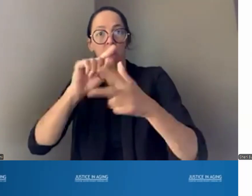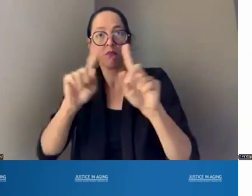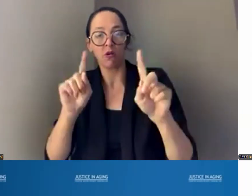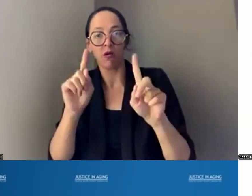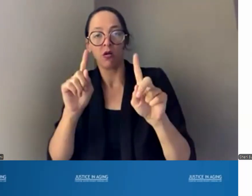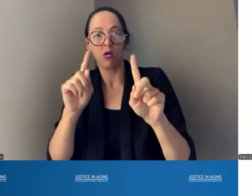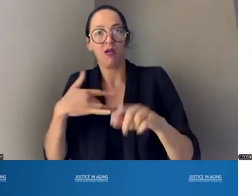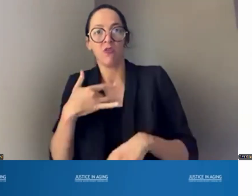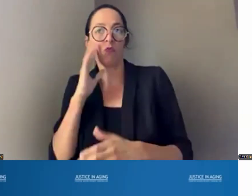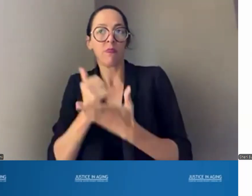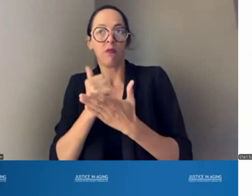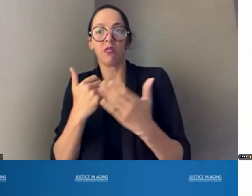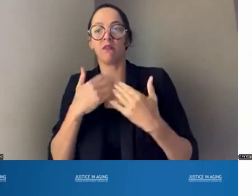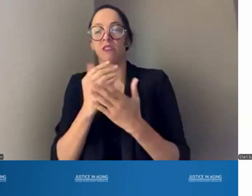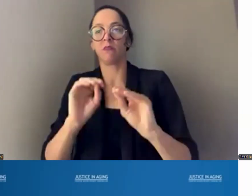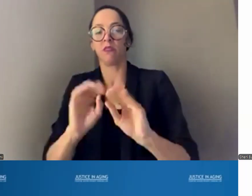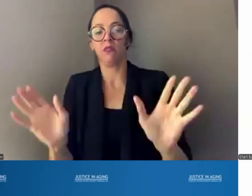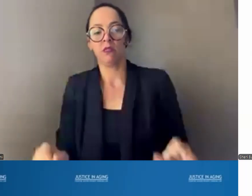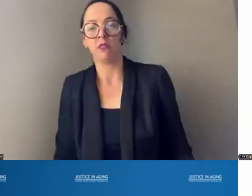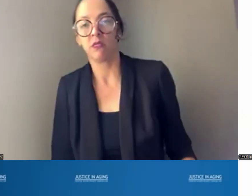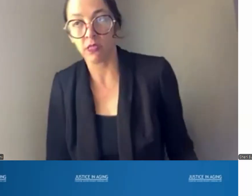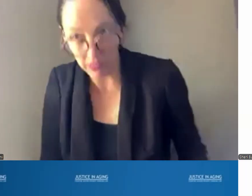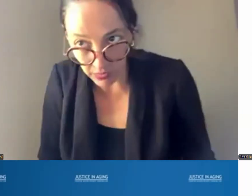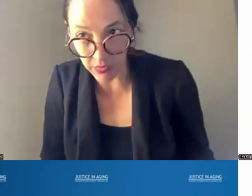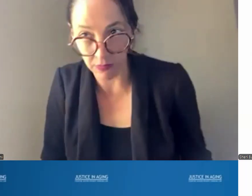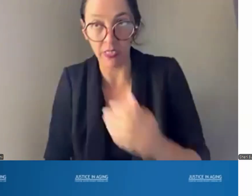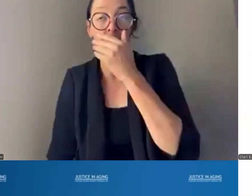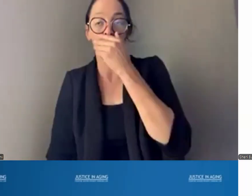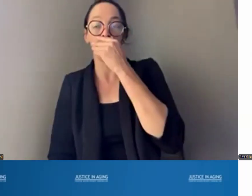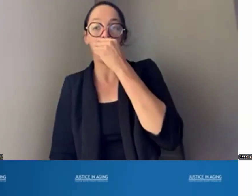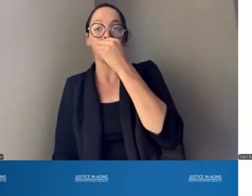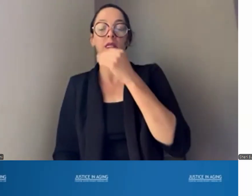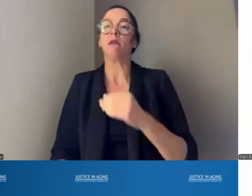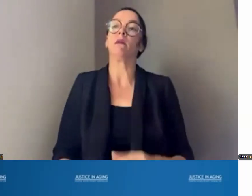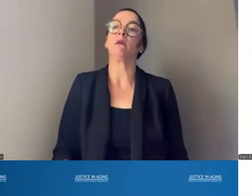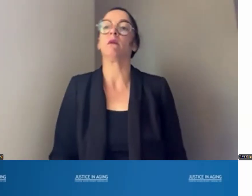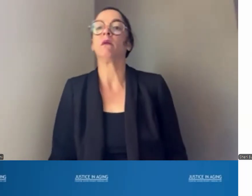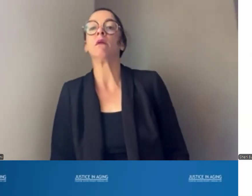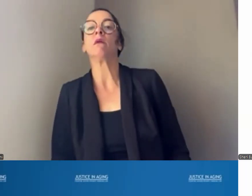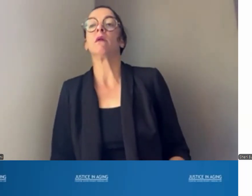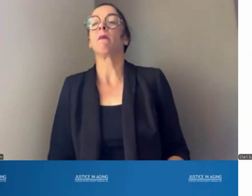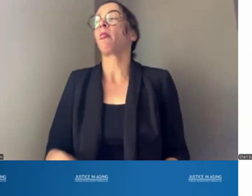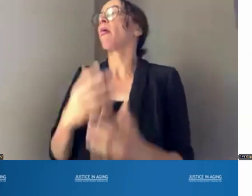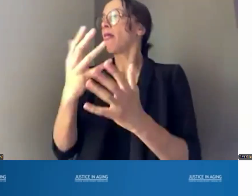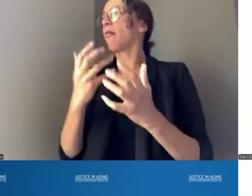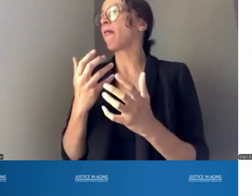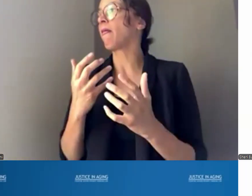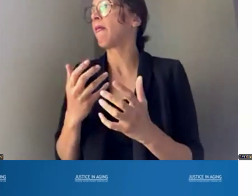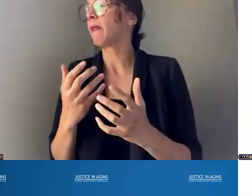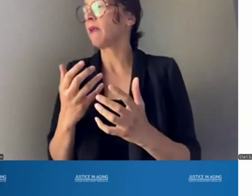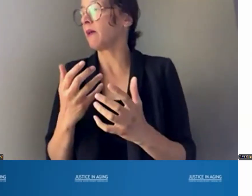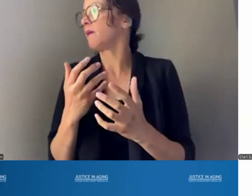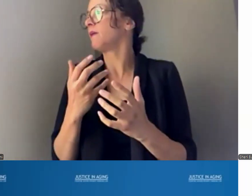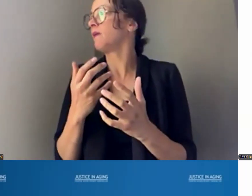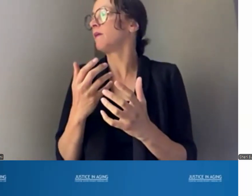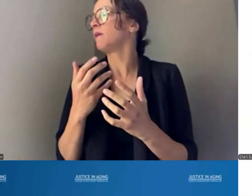I can speak for the HCBS subcommittee to say that, yeah, our recommendations are actually in order of preference. I don't know about